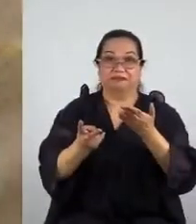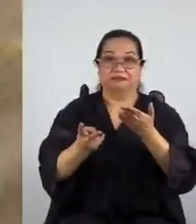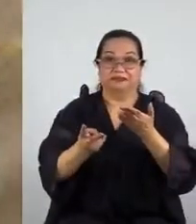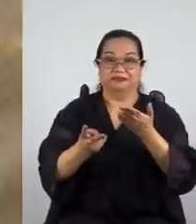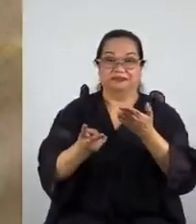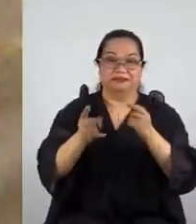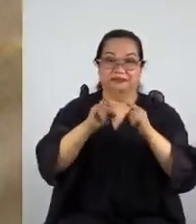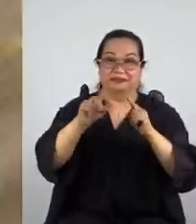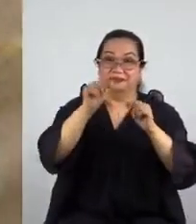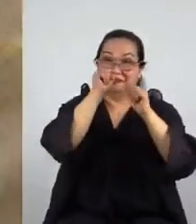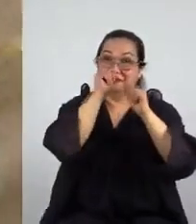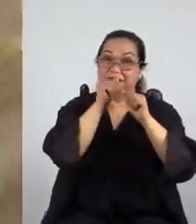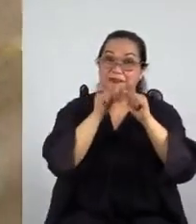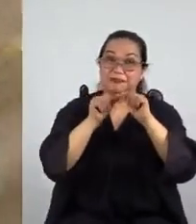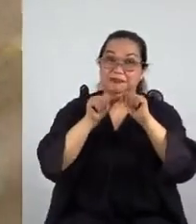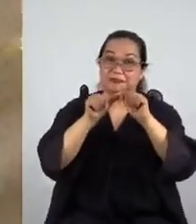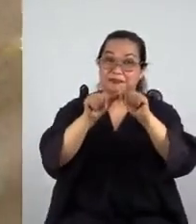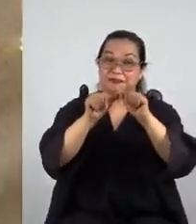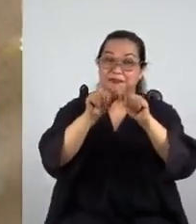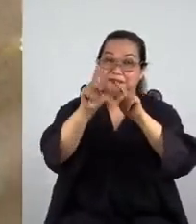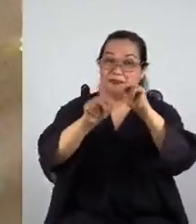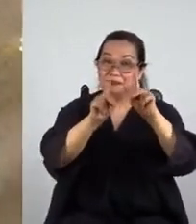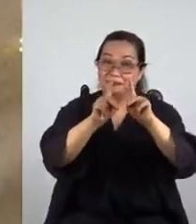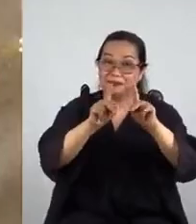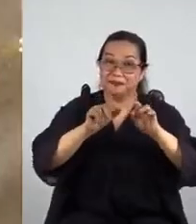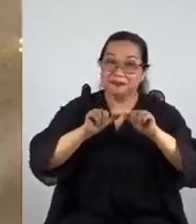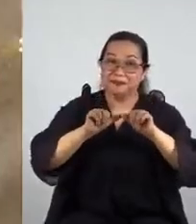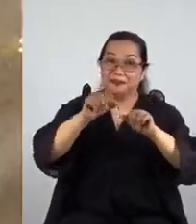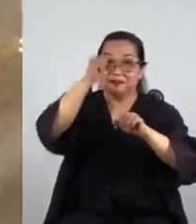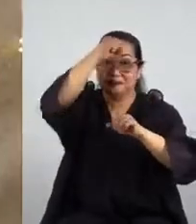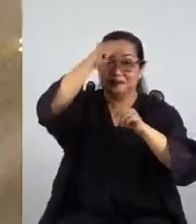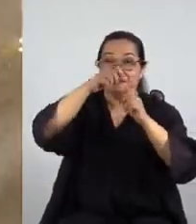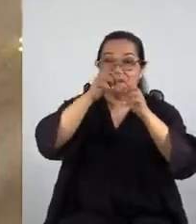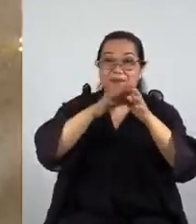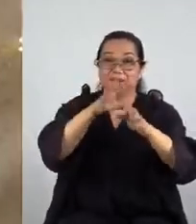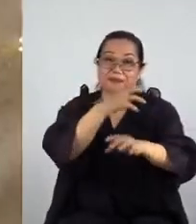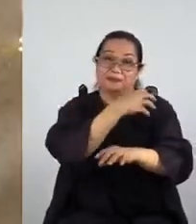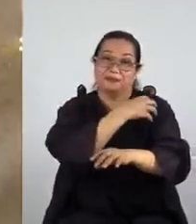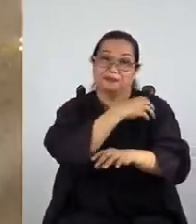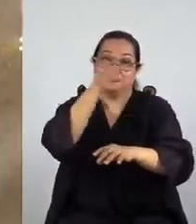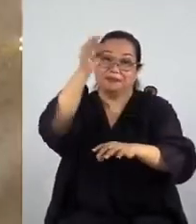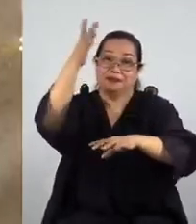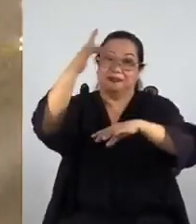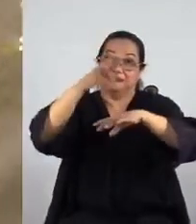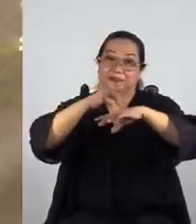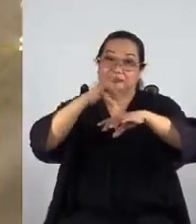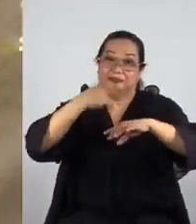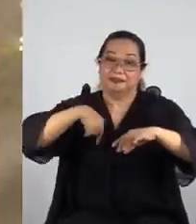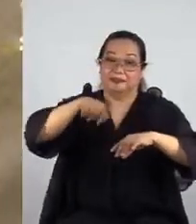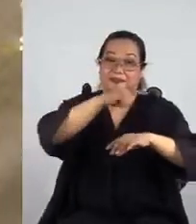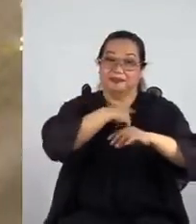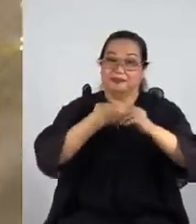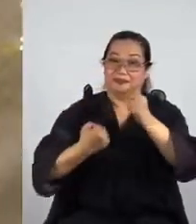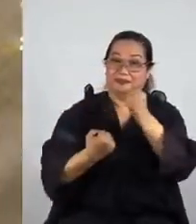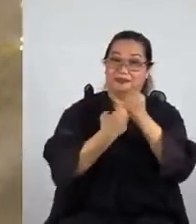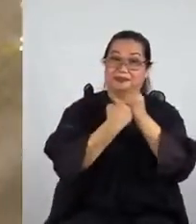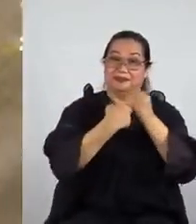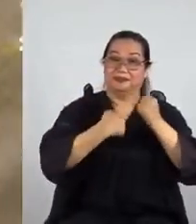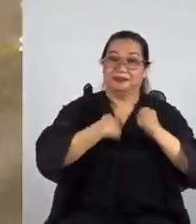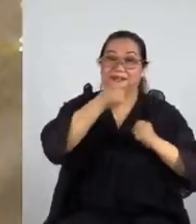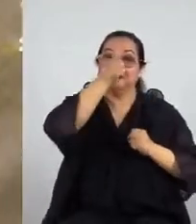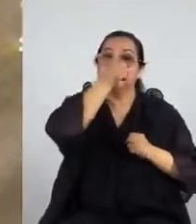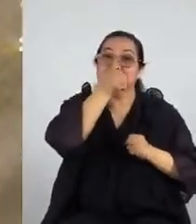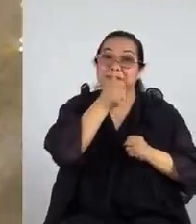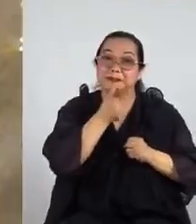The perseverance of the saints is in fact the power of God working in us. The perseverance